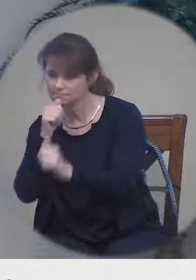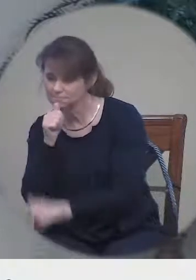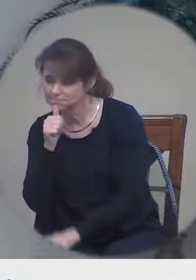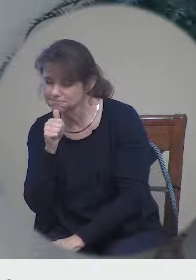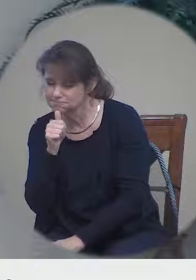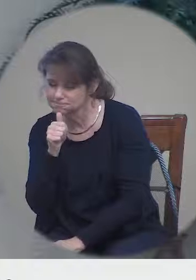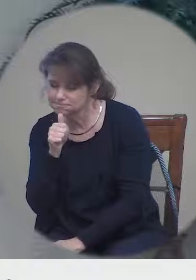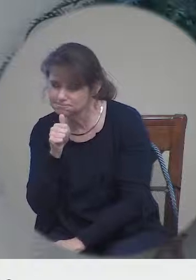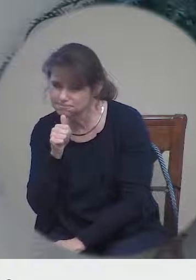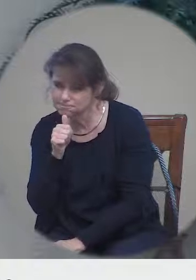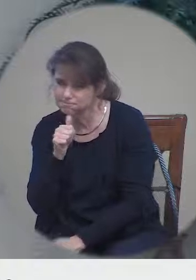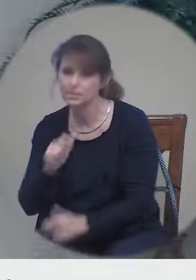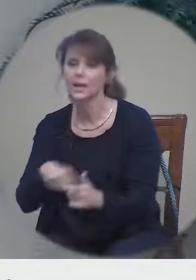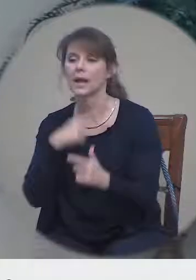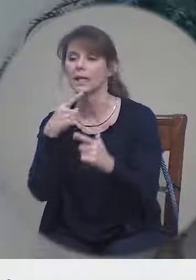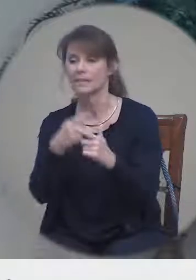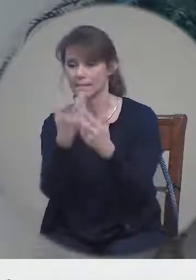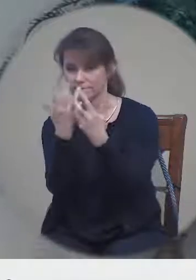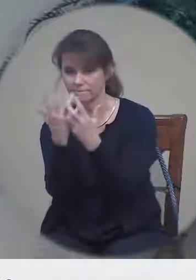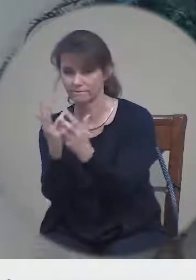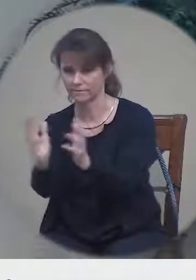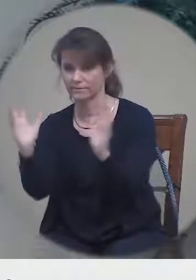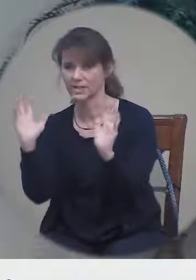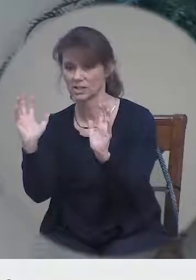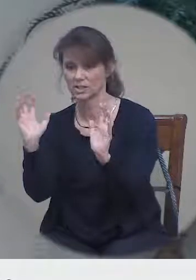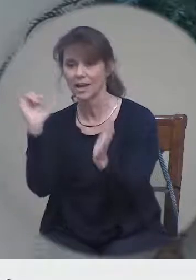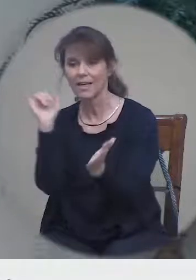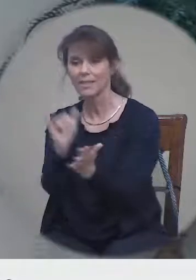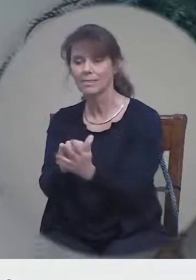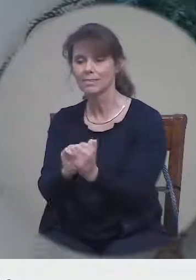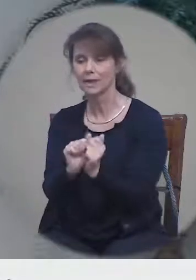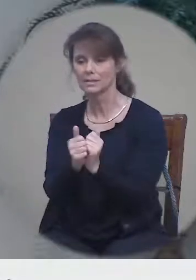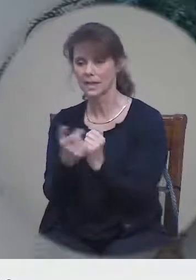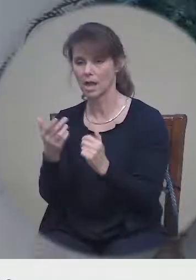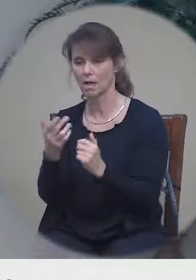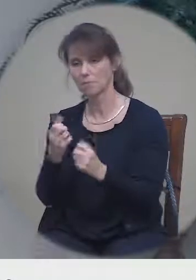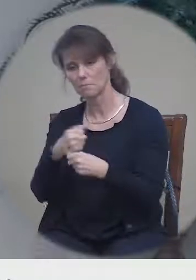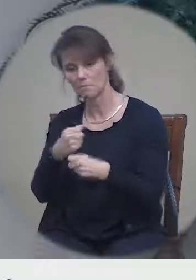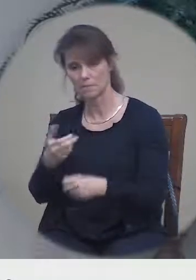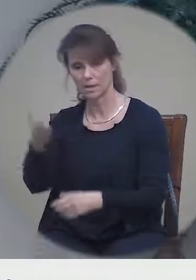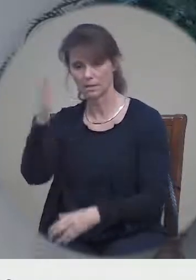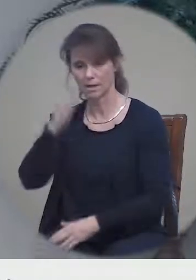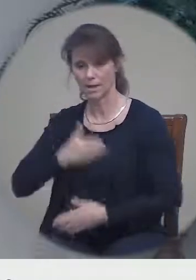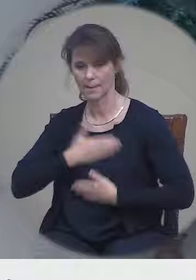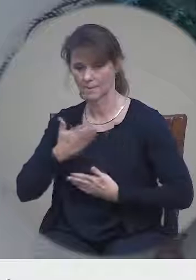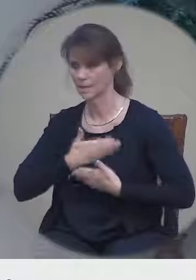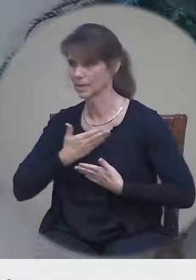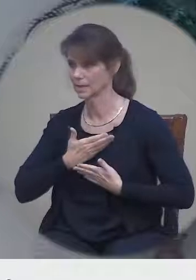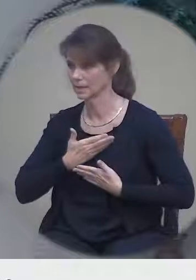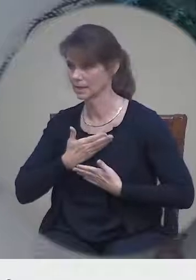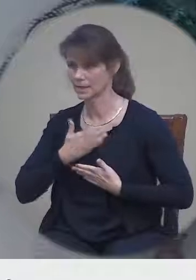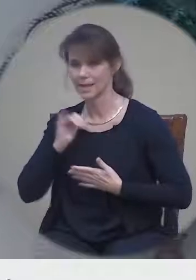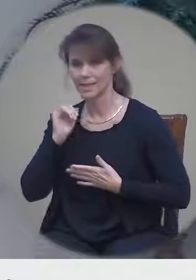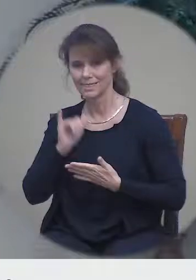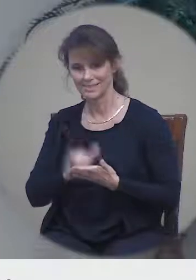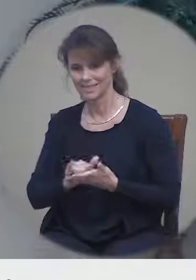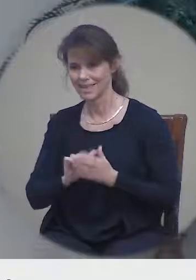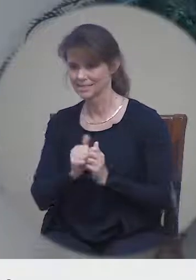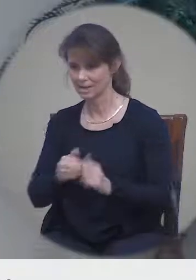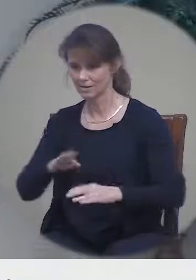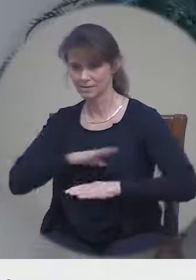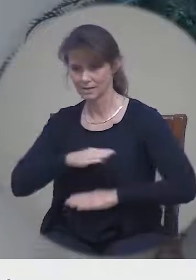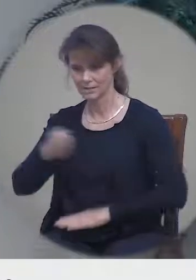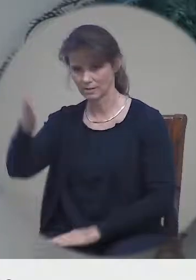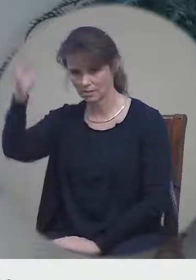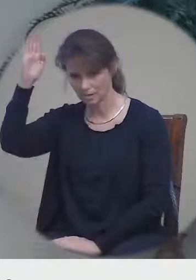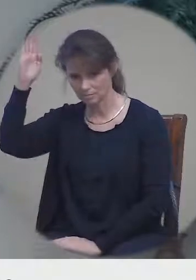endured, he finished. That's how you please God. In that, it mentions that he